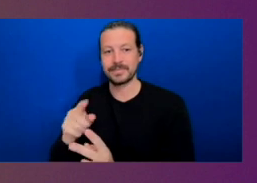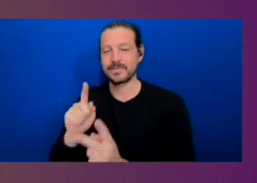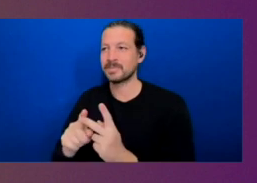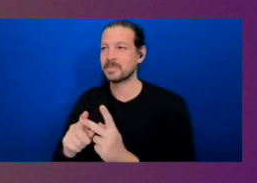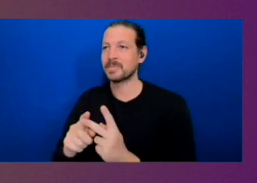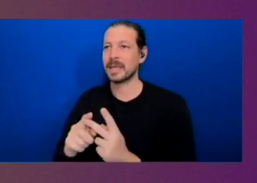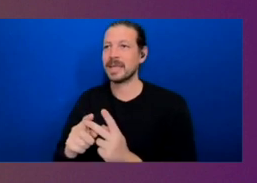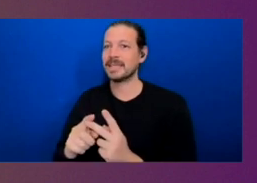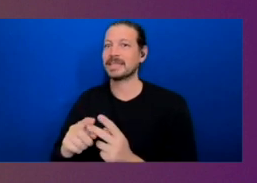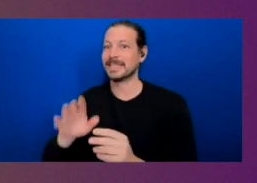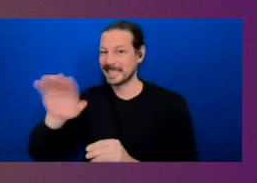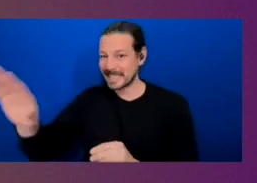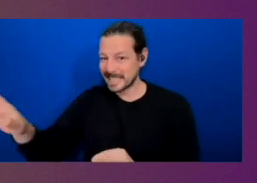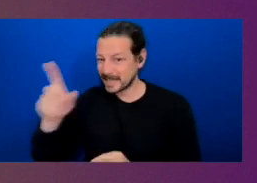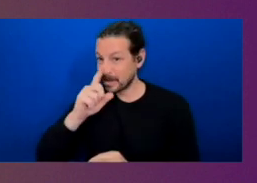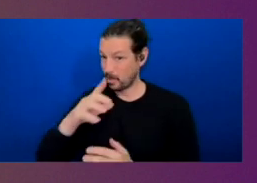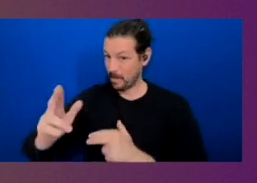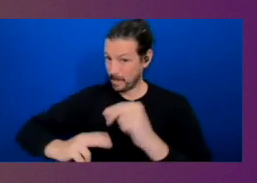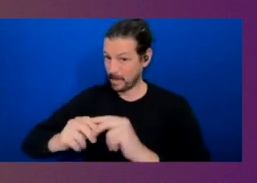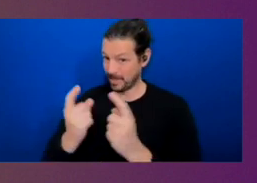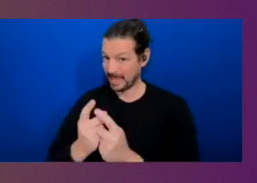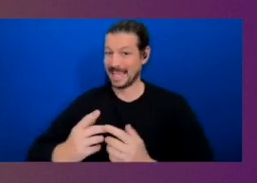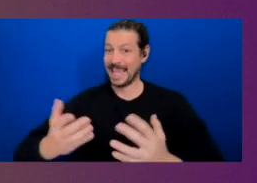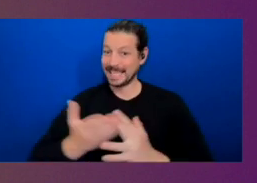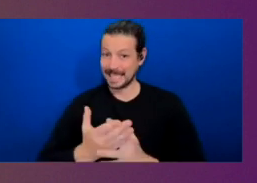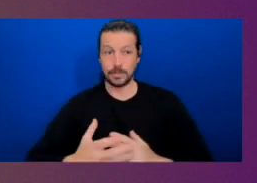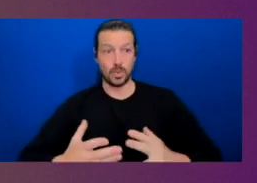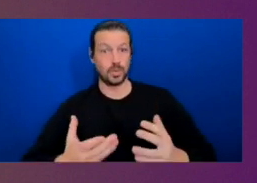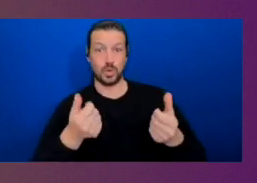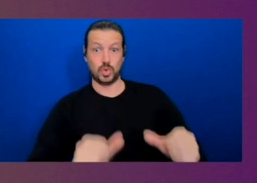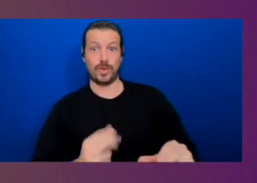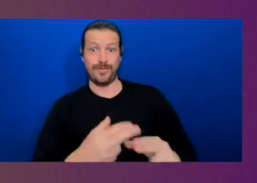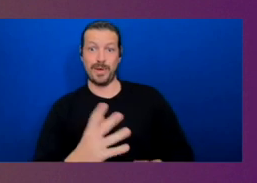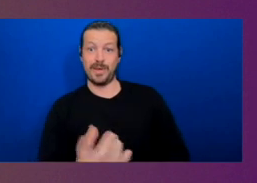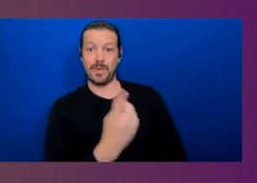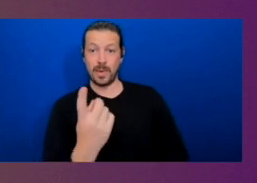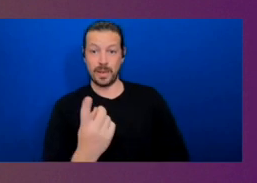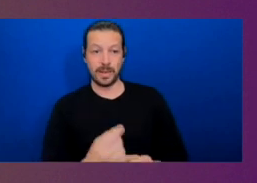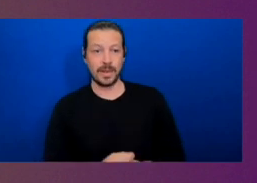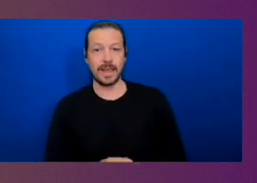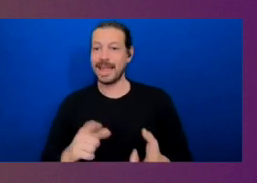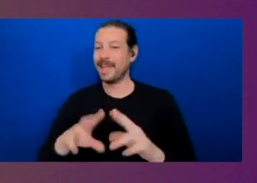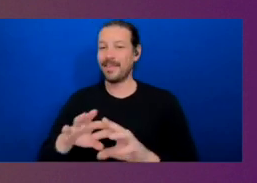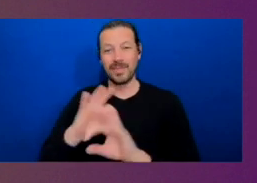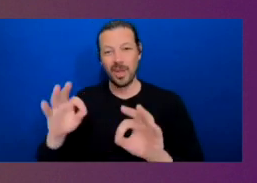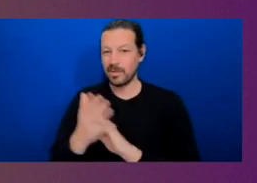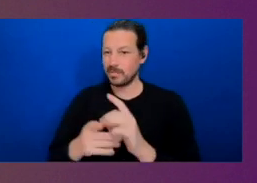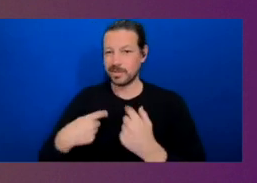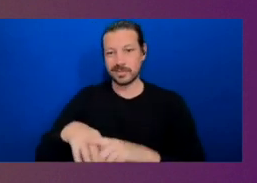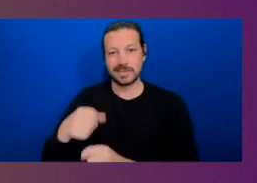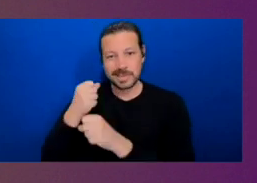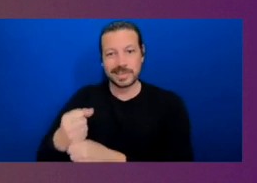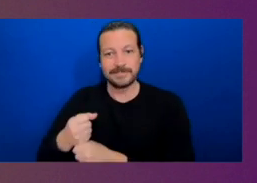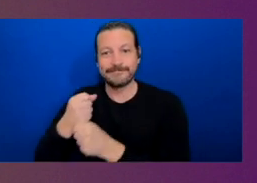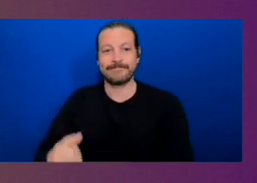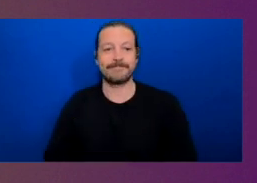build things that are accessible and usable to everybody, the rest of us are just going to keep fighting a rearguard action. So yeah, I think education is